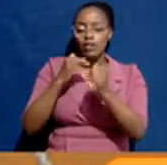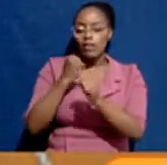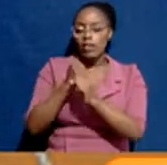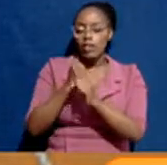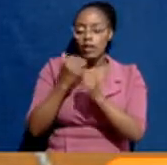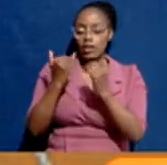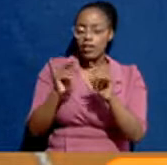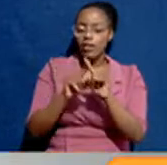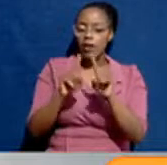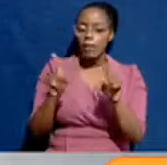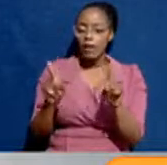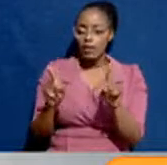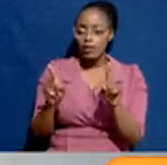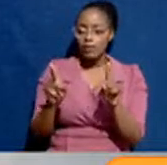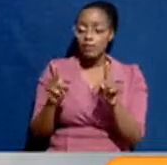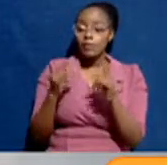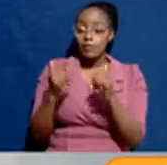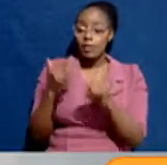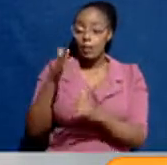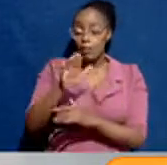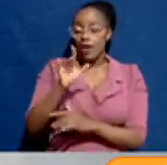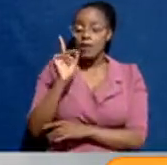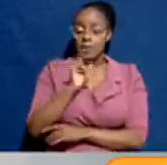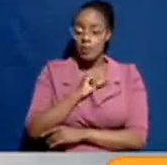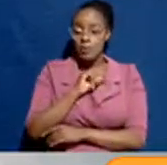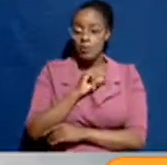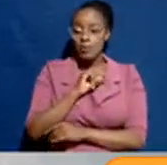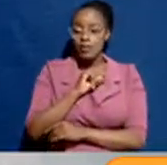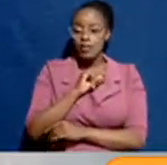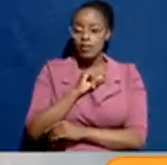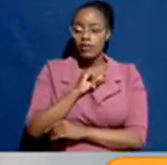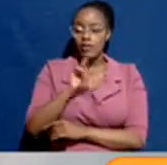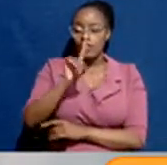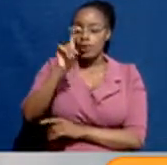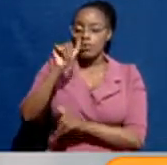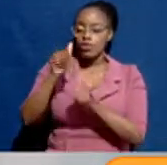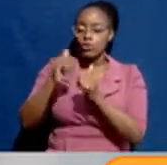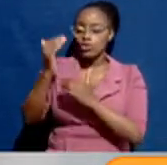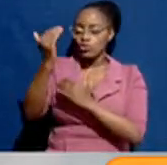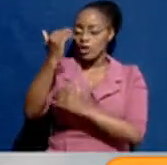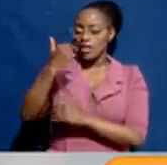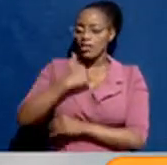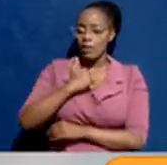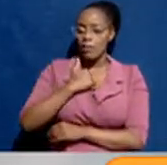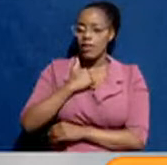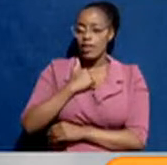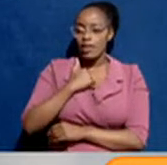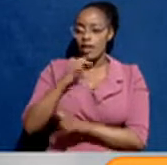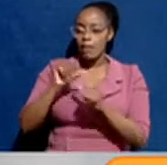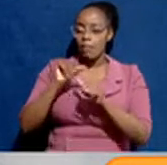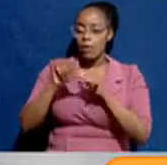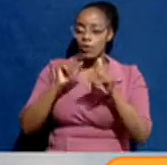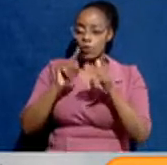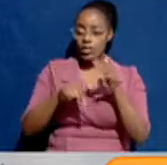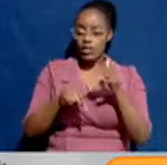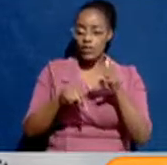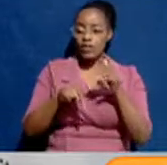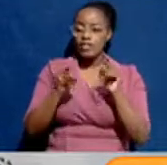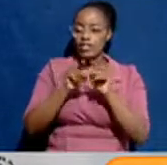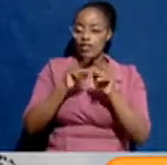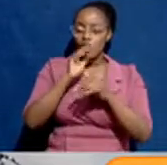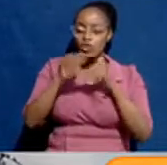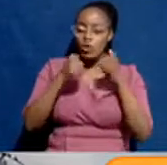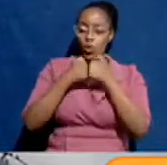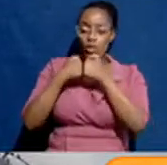Okay. But coming back to the question that you asked, that amidst all